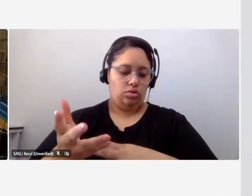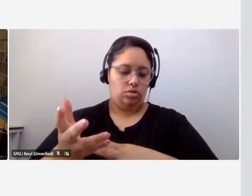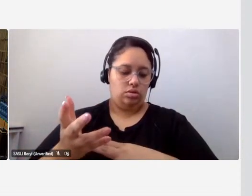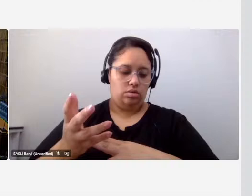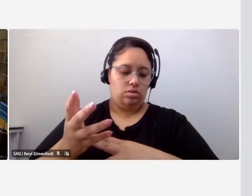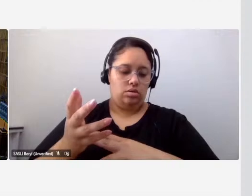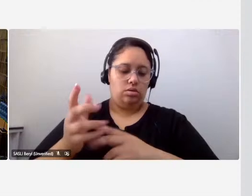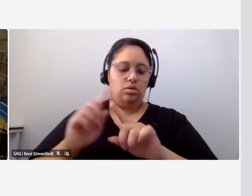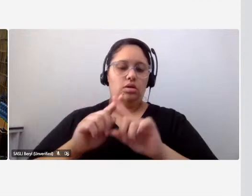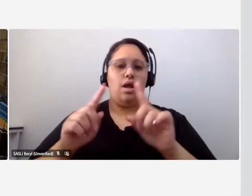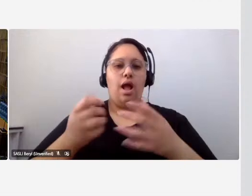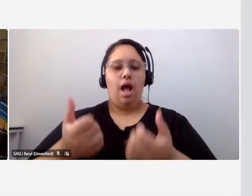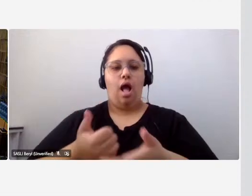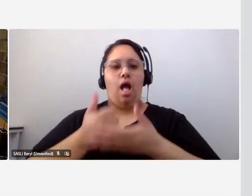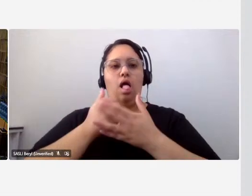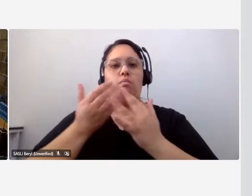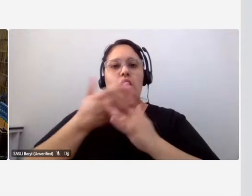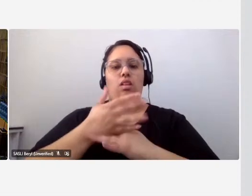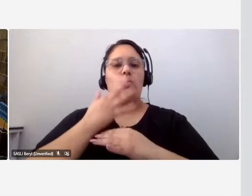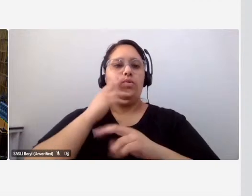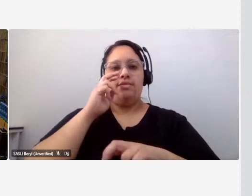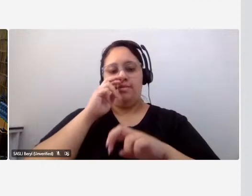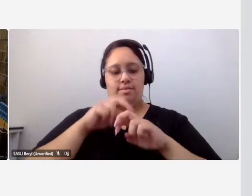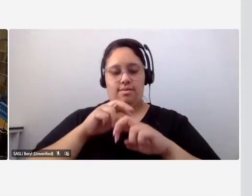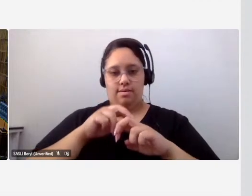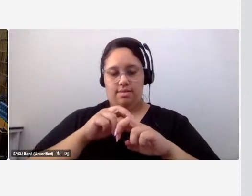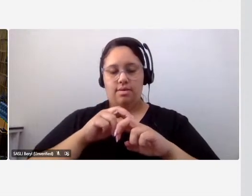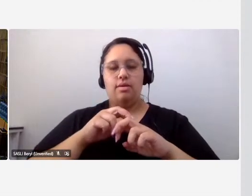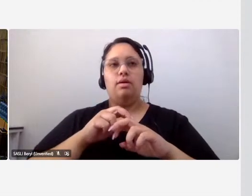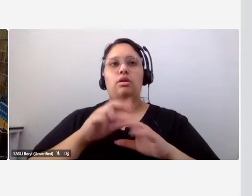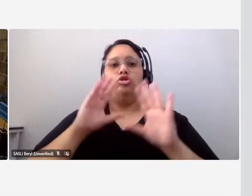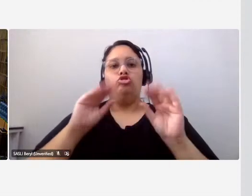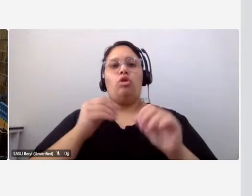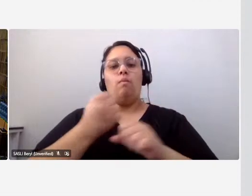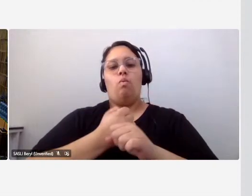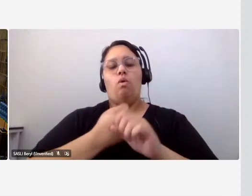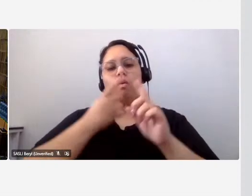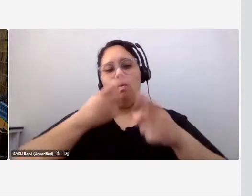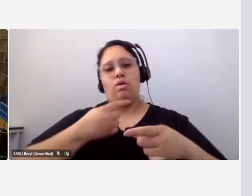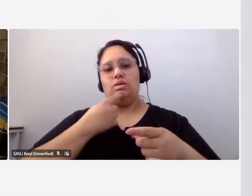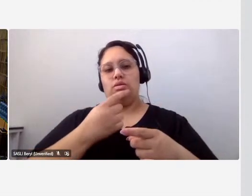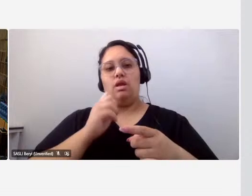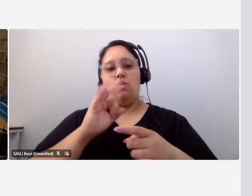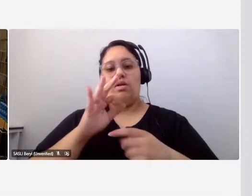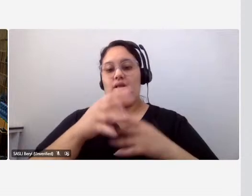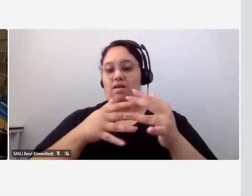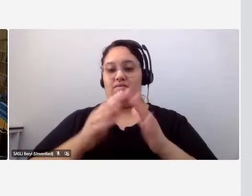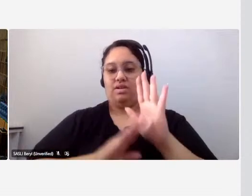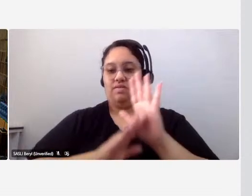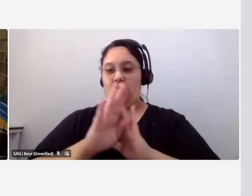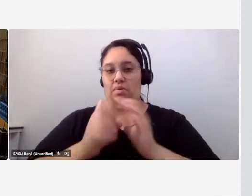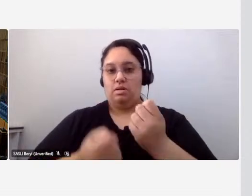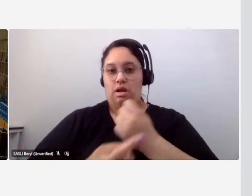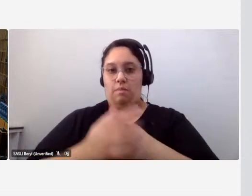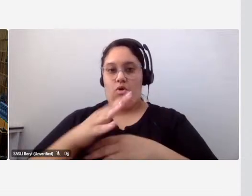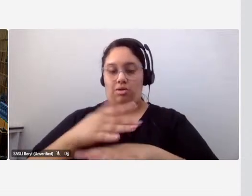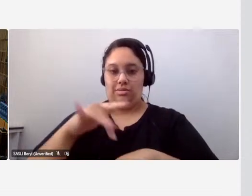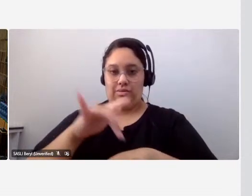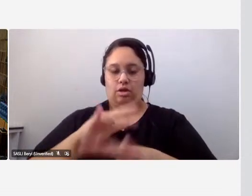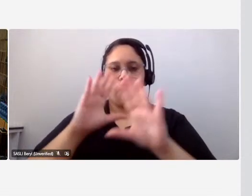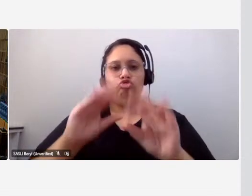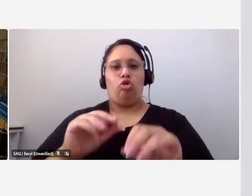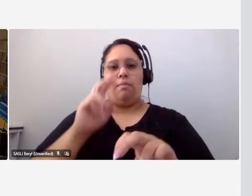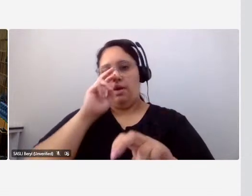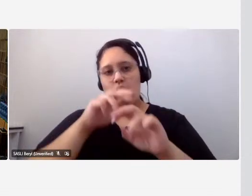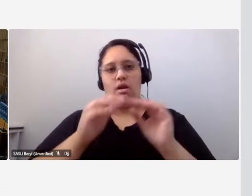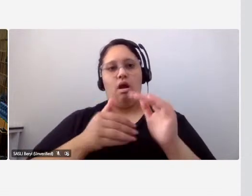then also help intervene where necessary. Basically, a stop works order says that whatever development is on site must cease after an